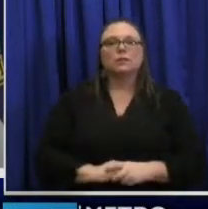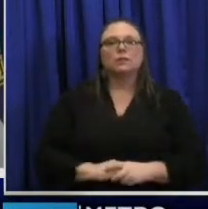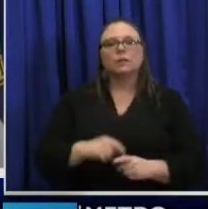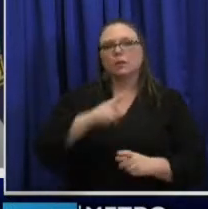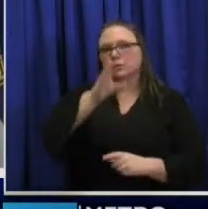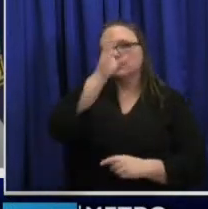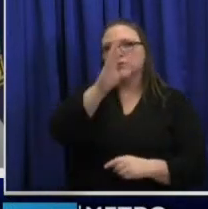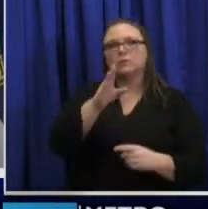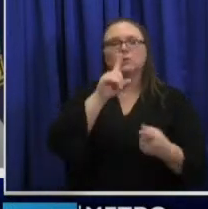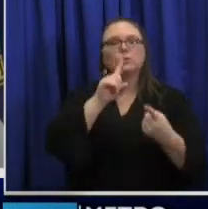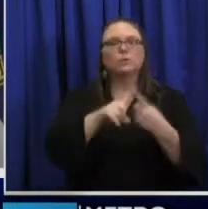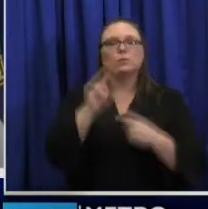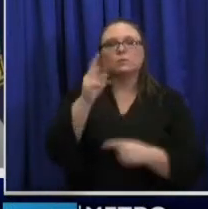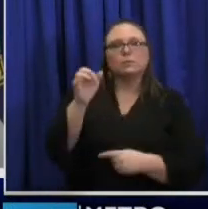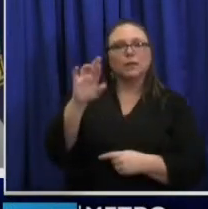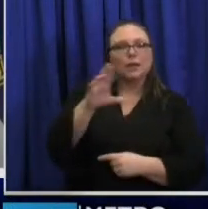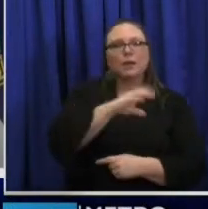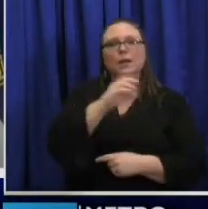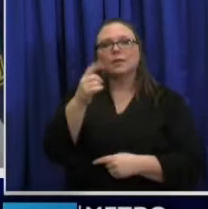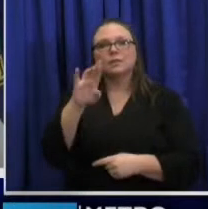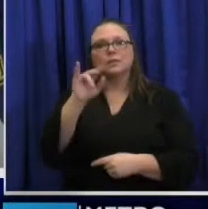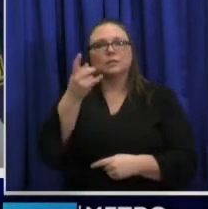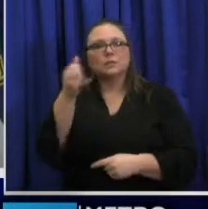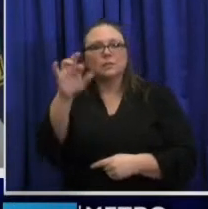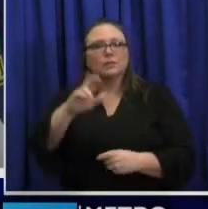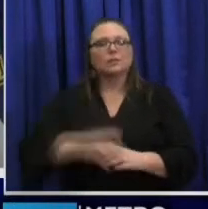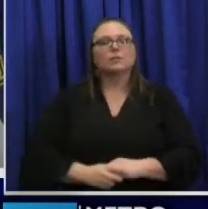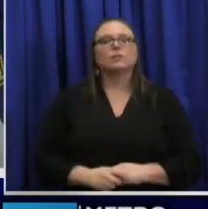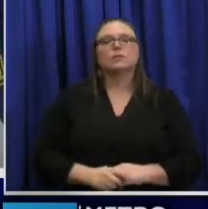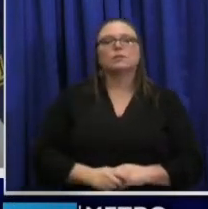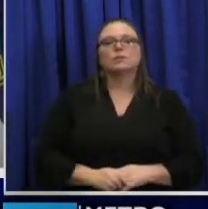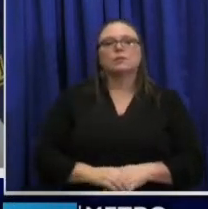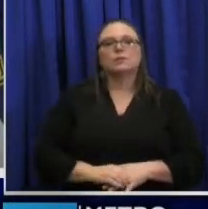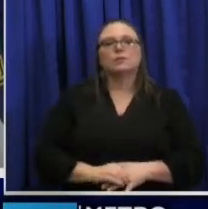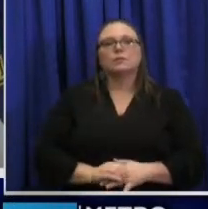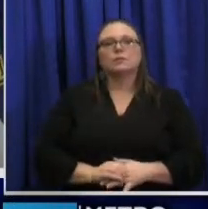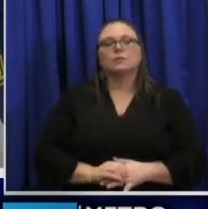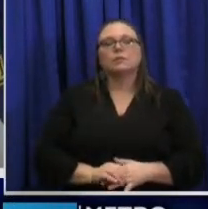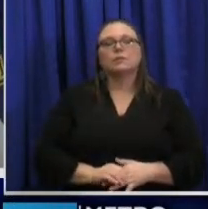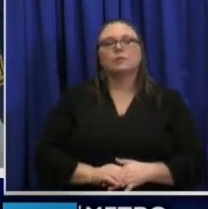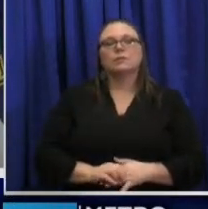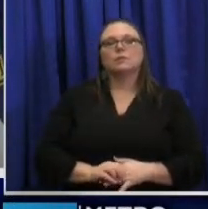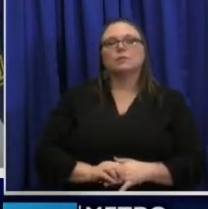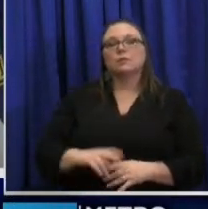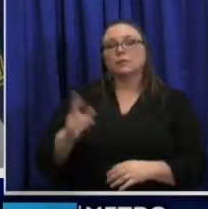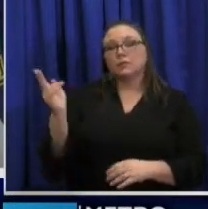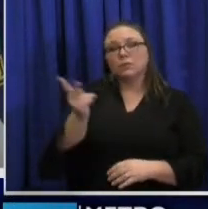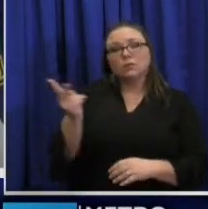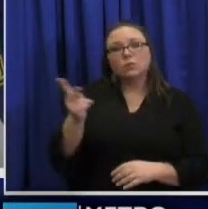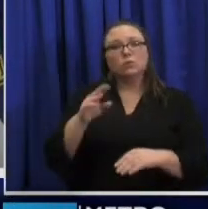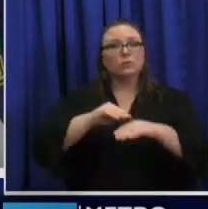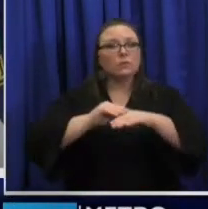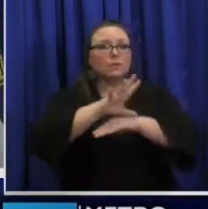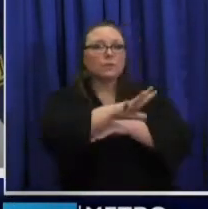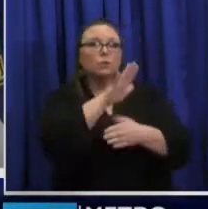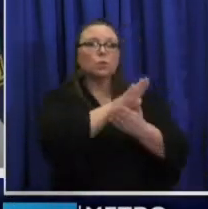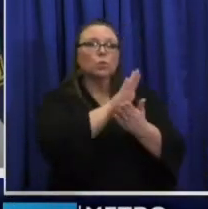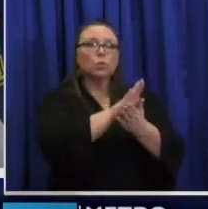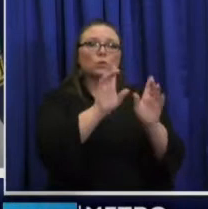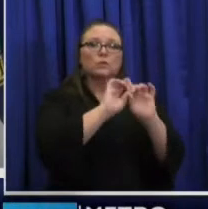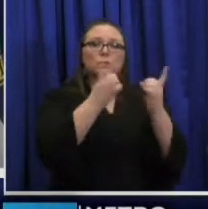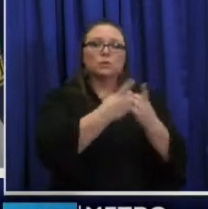to the mayor and to Dr. Johanger, and that is, have you all advised the school district